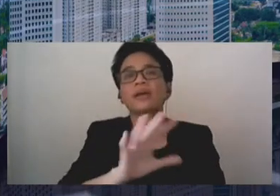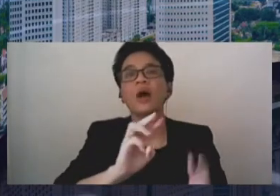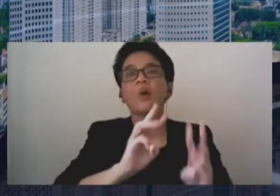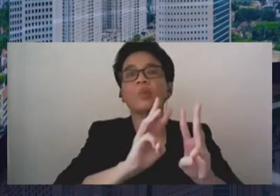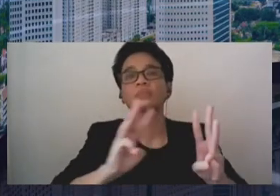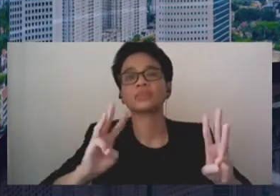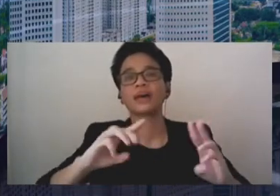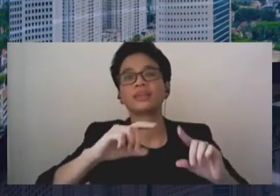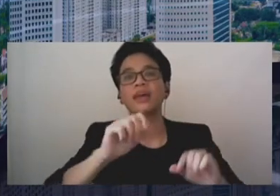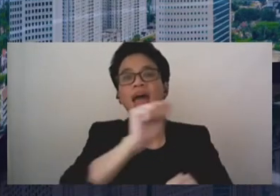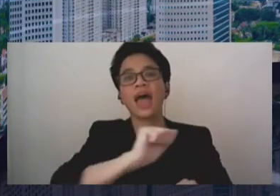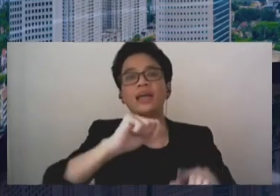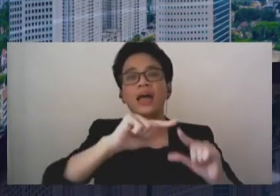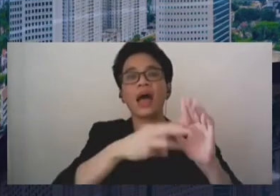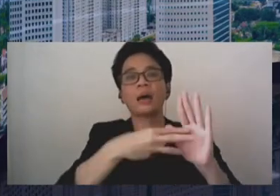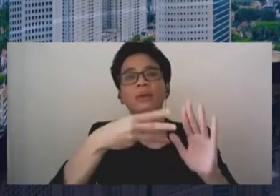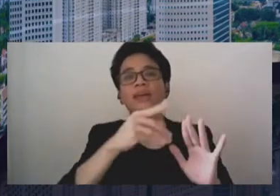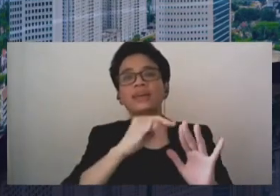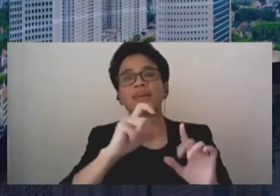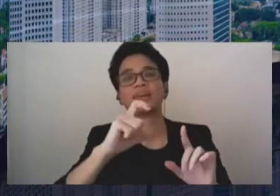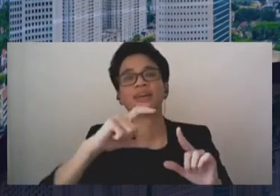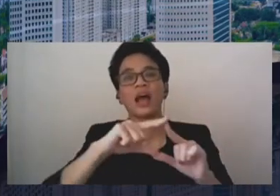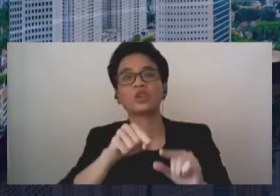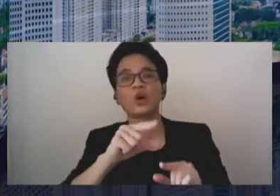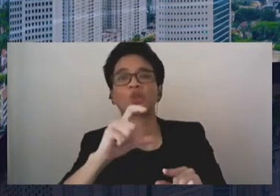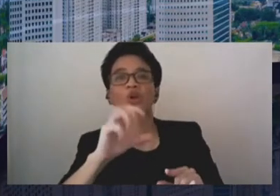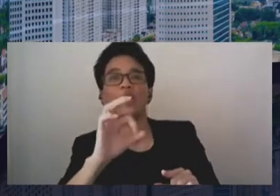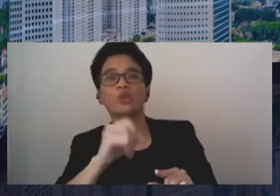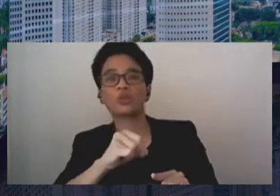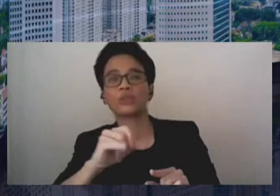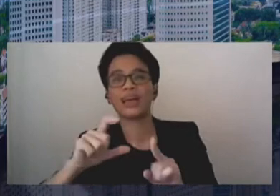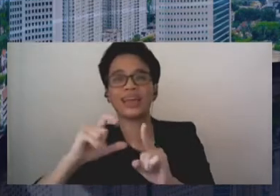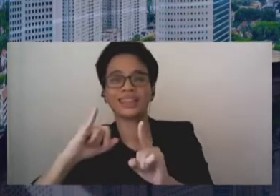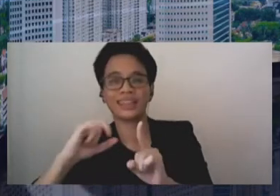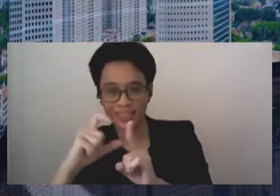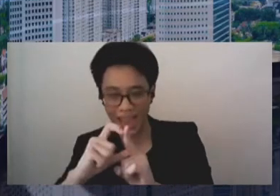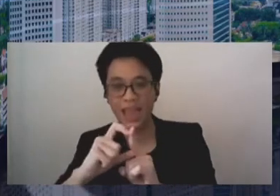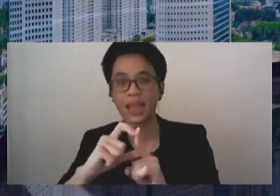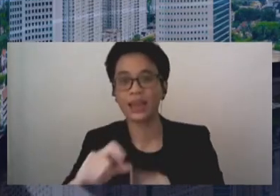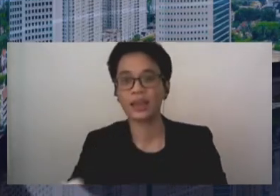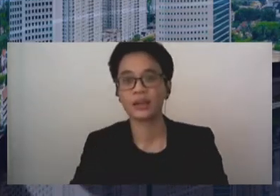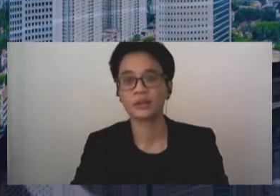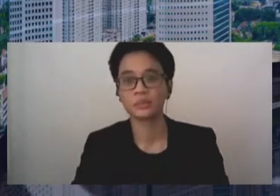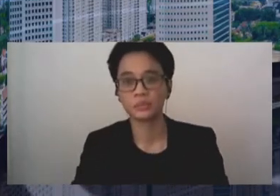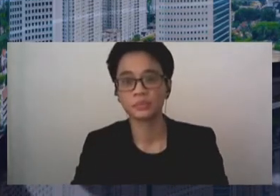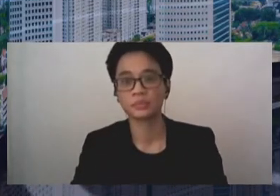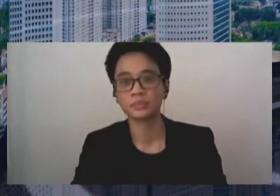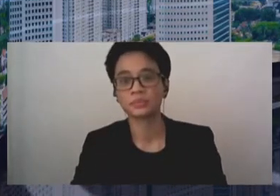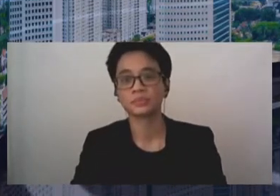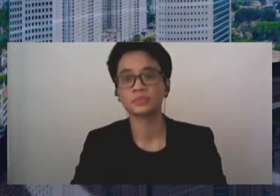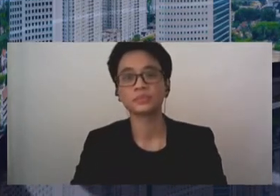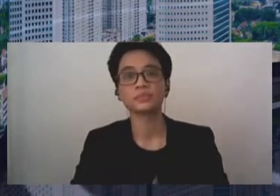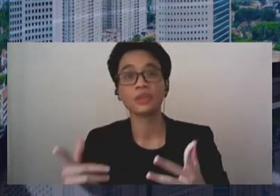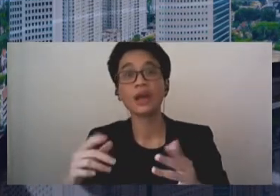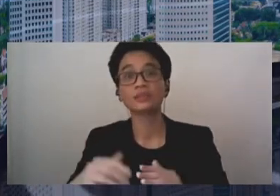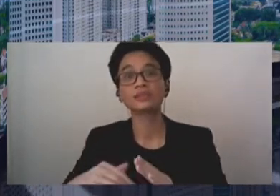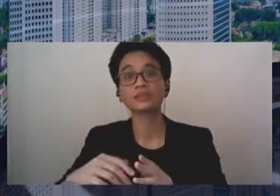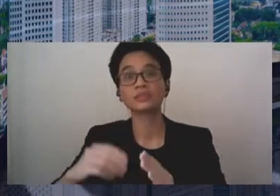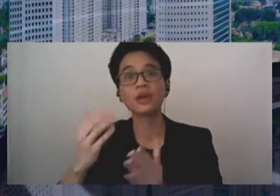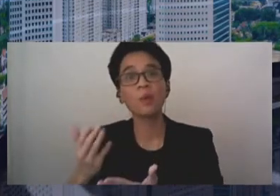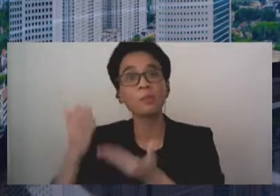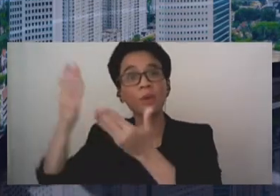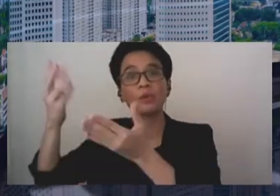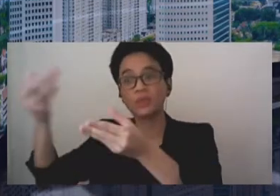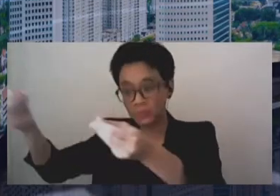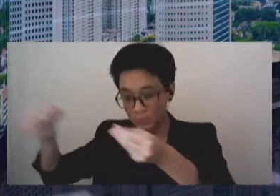www.atamerica.or.id, click collaborate with us and choose create an event. All events proposals coming to us will be reviewed and your event might